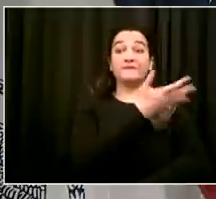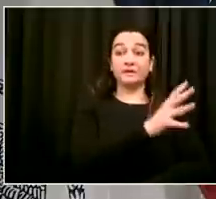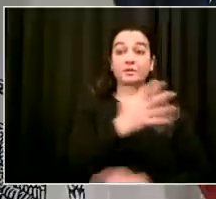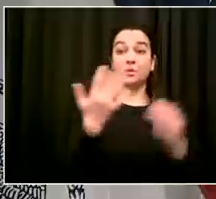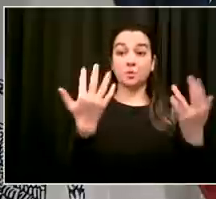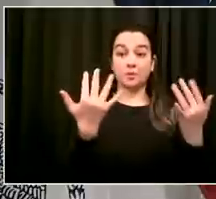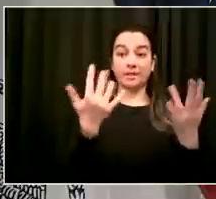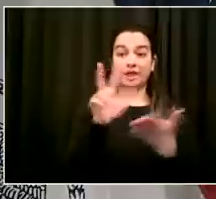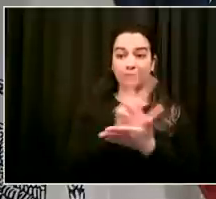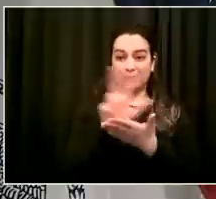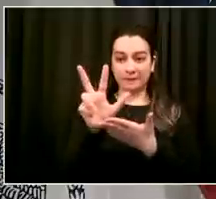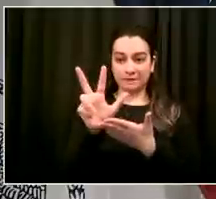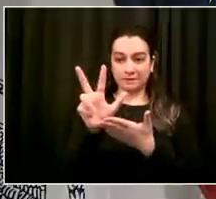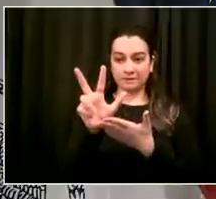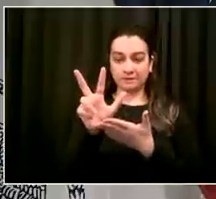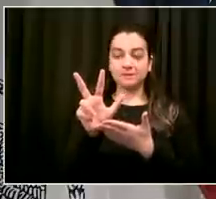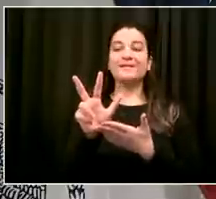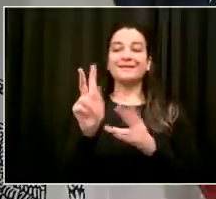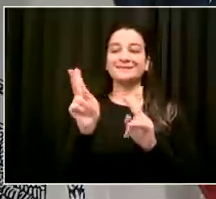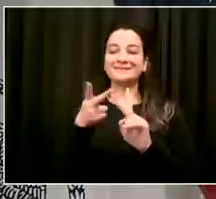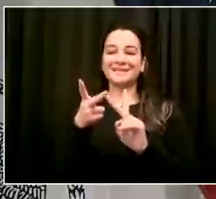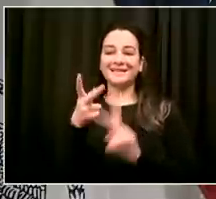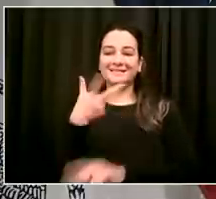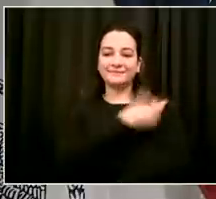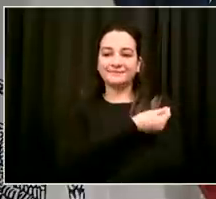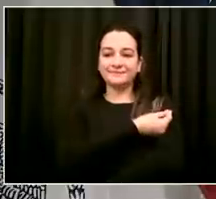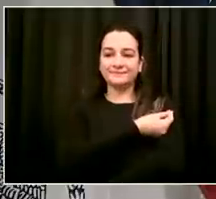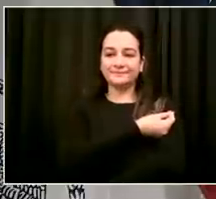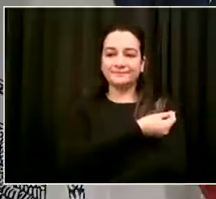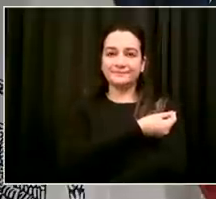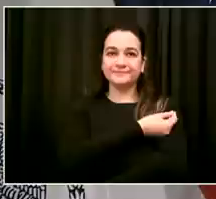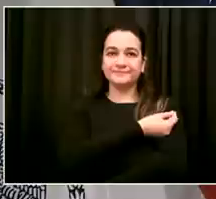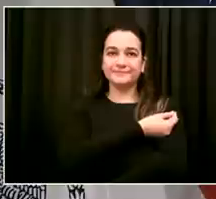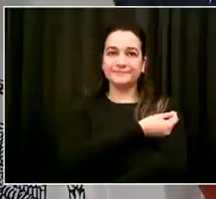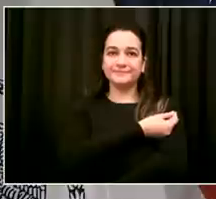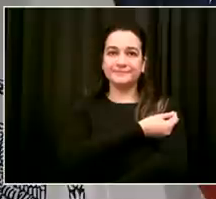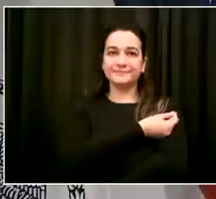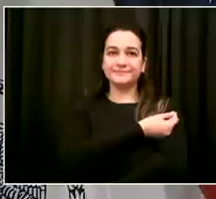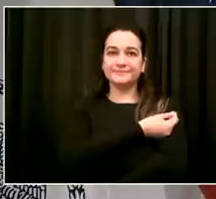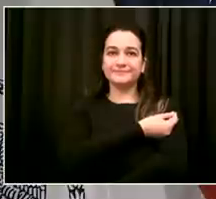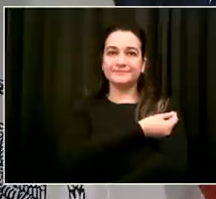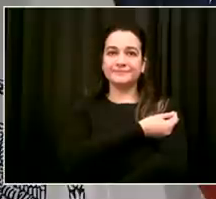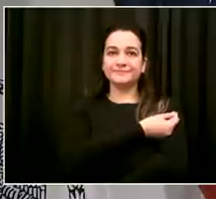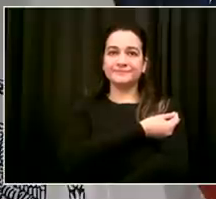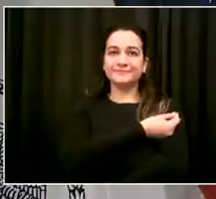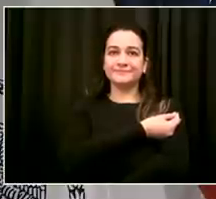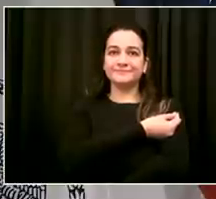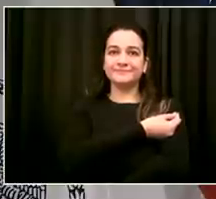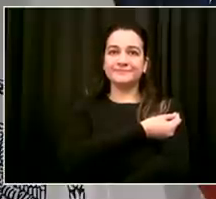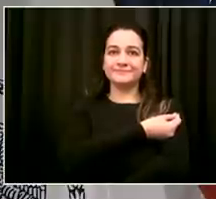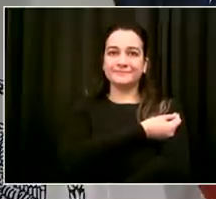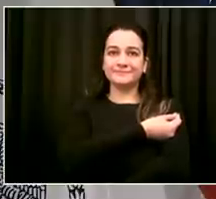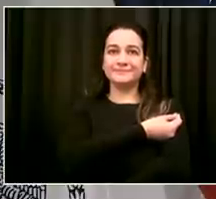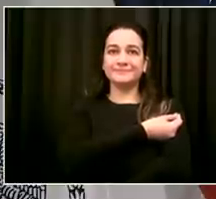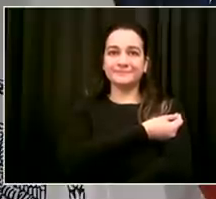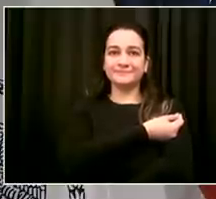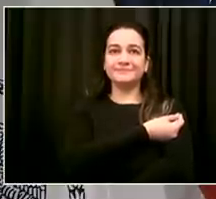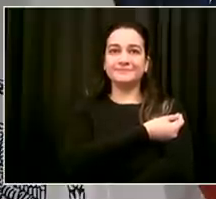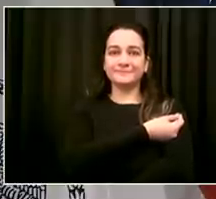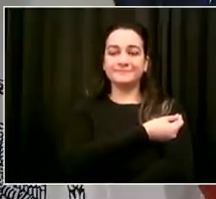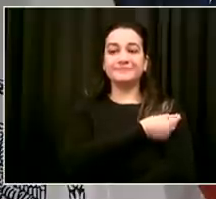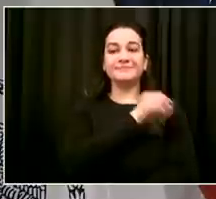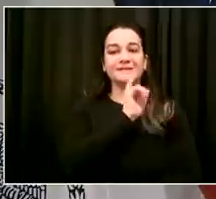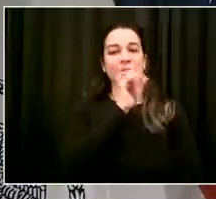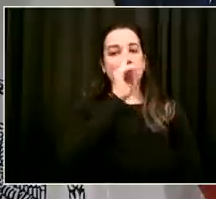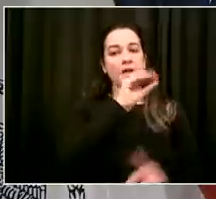we intend to obviously keep both efforts going, first dose and second dose. And people are getting a specific appointment.